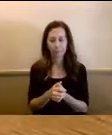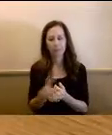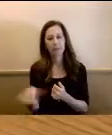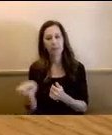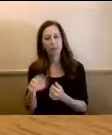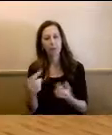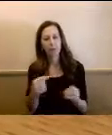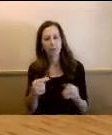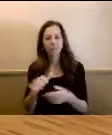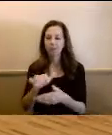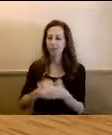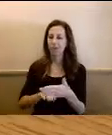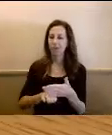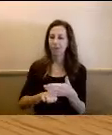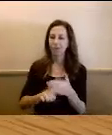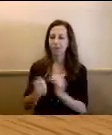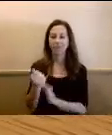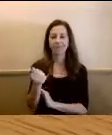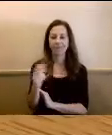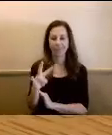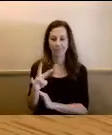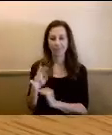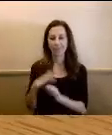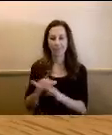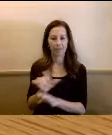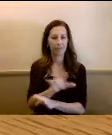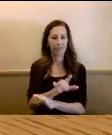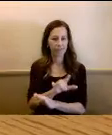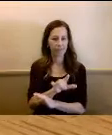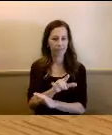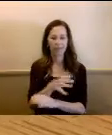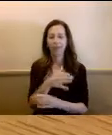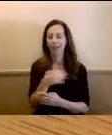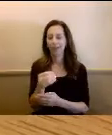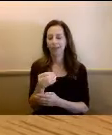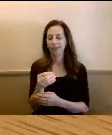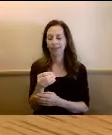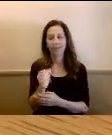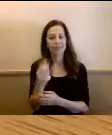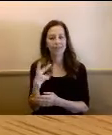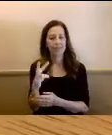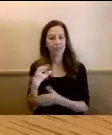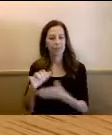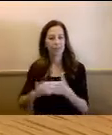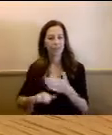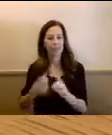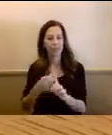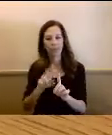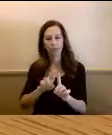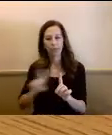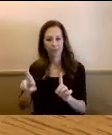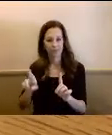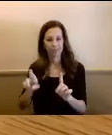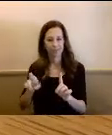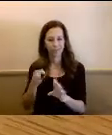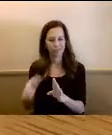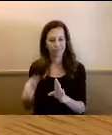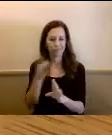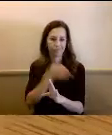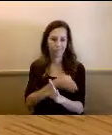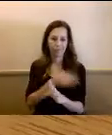going to subtract our 17 on the left, and we're going to subtract 17 on the